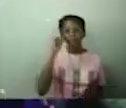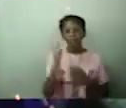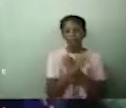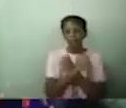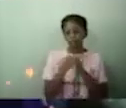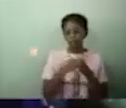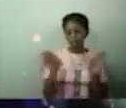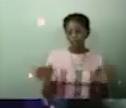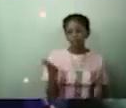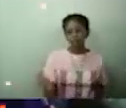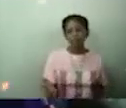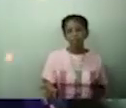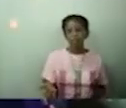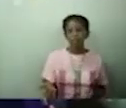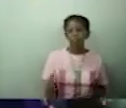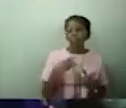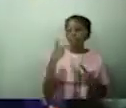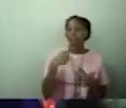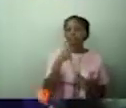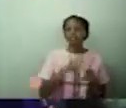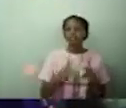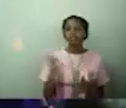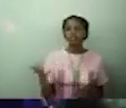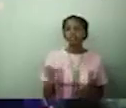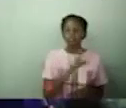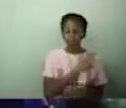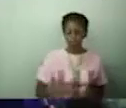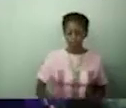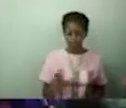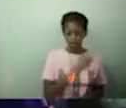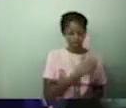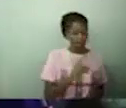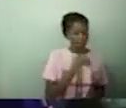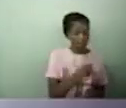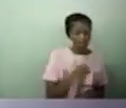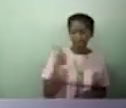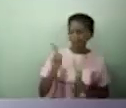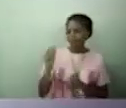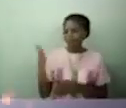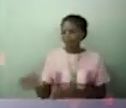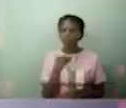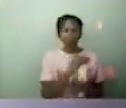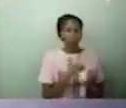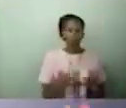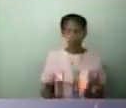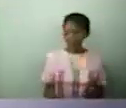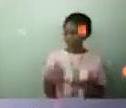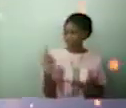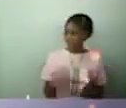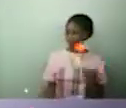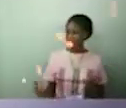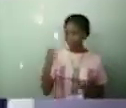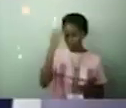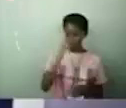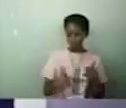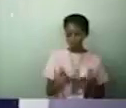the news media and all the news items. Christians have done, where are you? And he's saying that, why is it that the